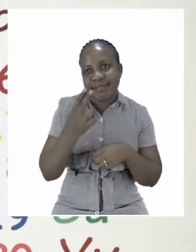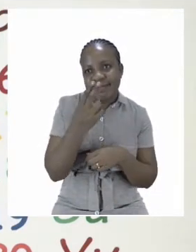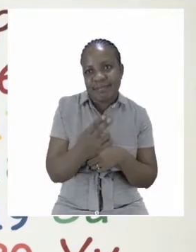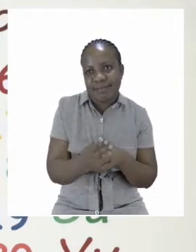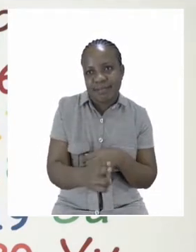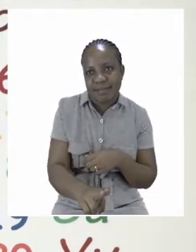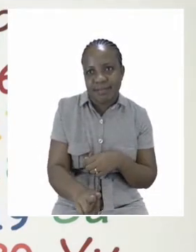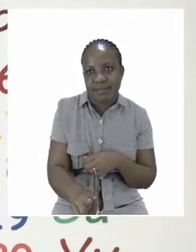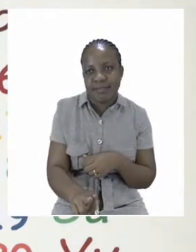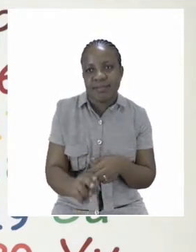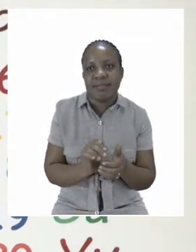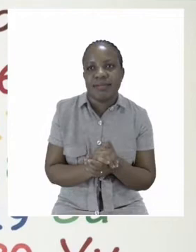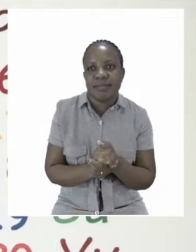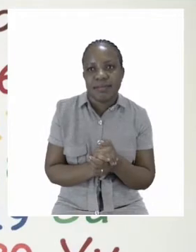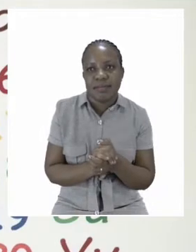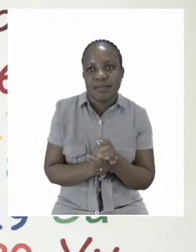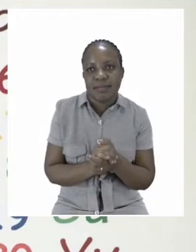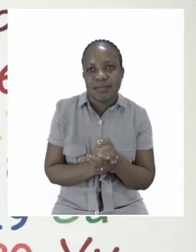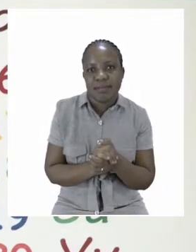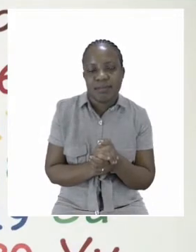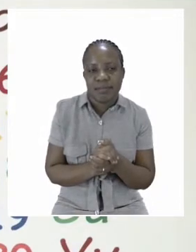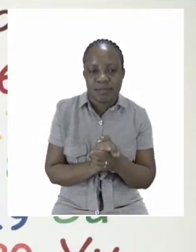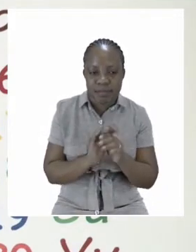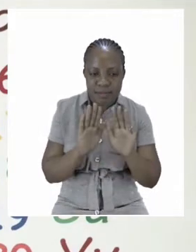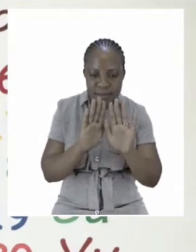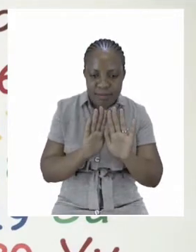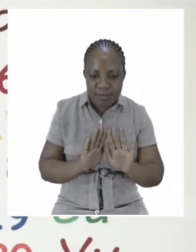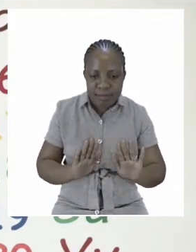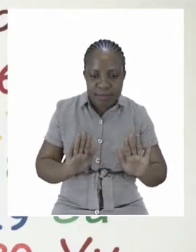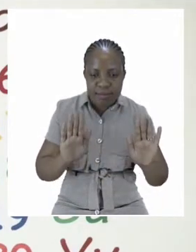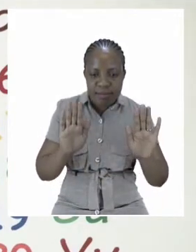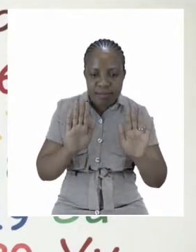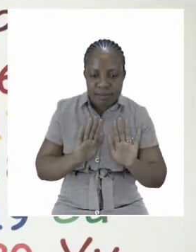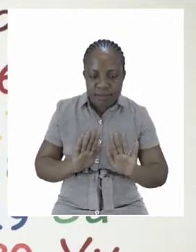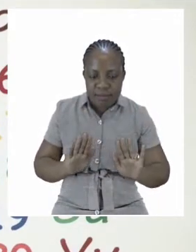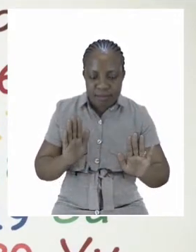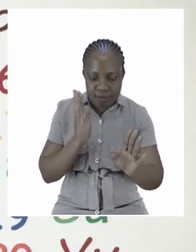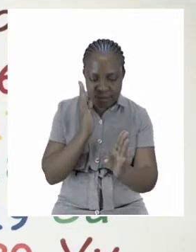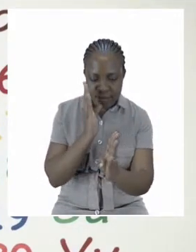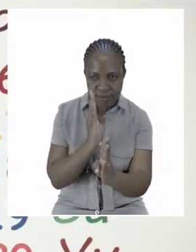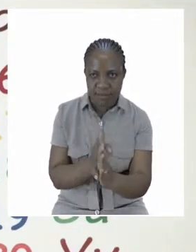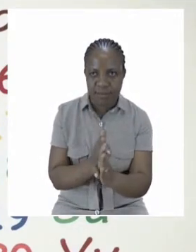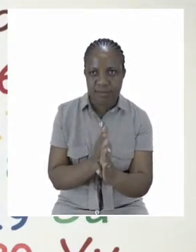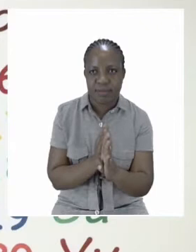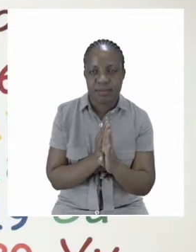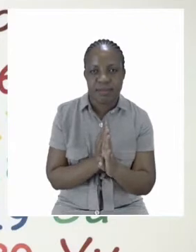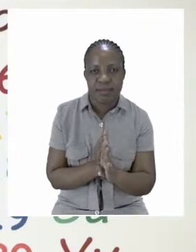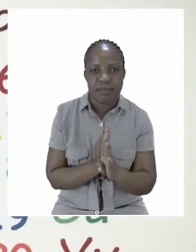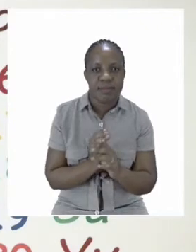and coloring in one direction. There we go. And we have